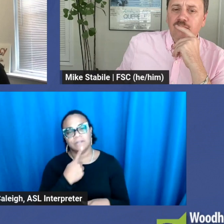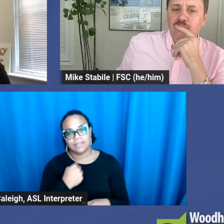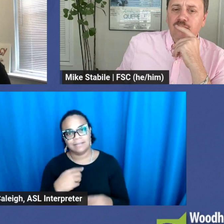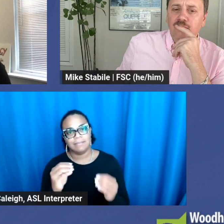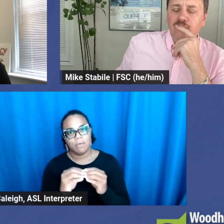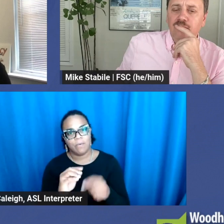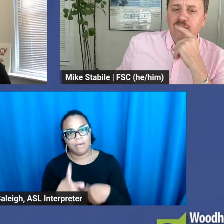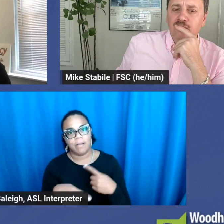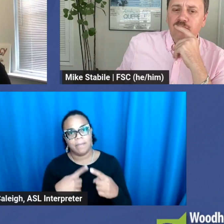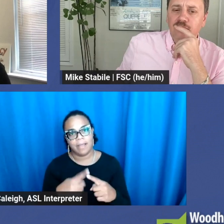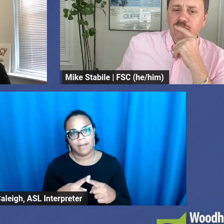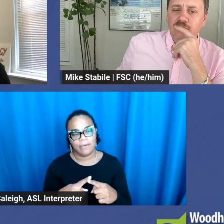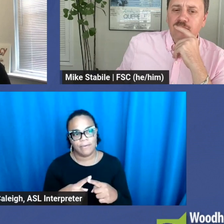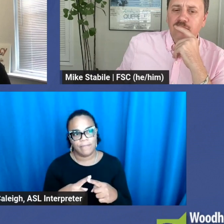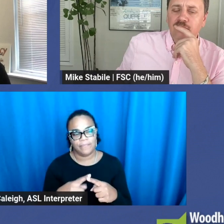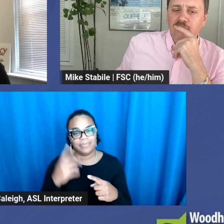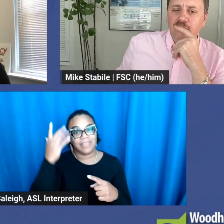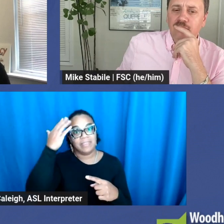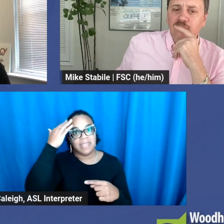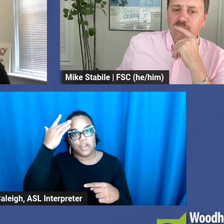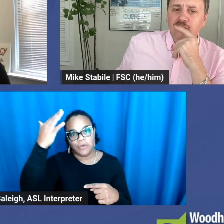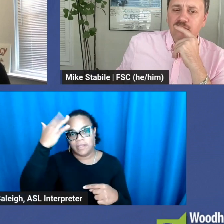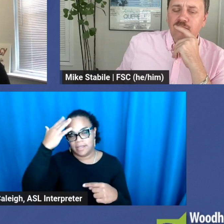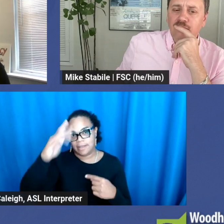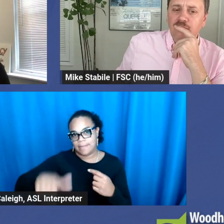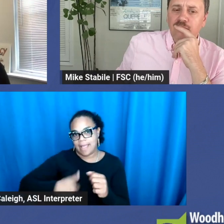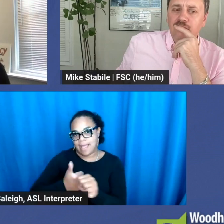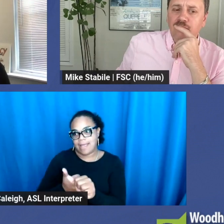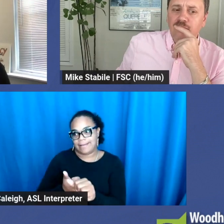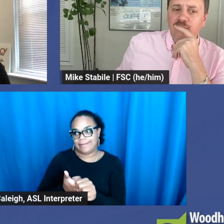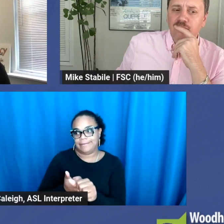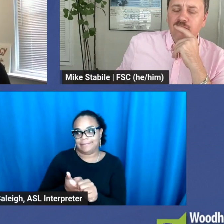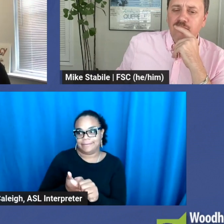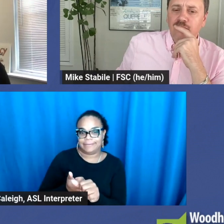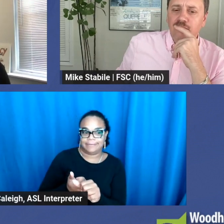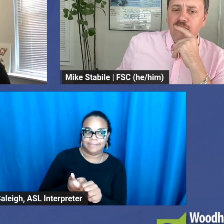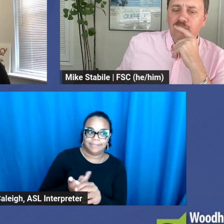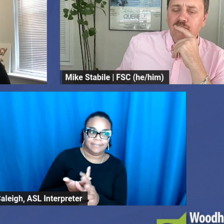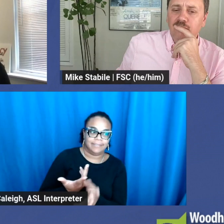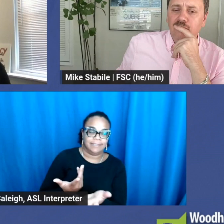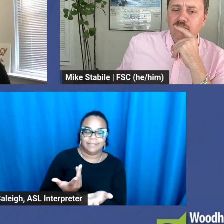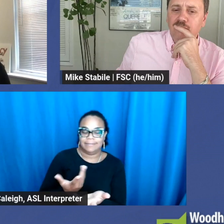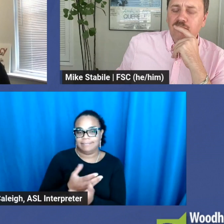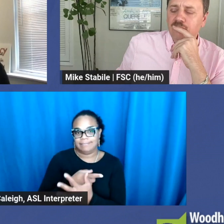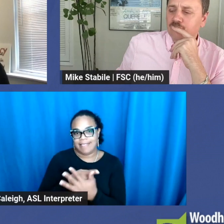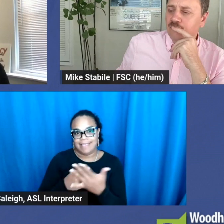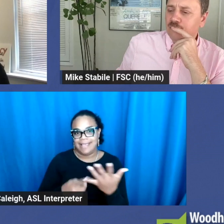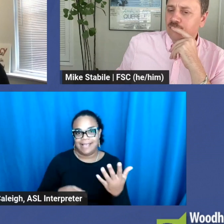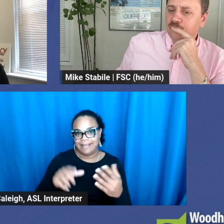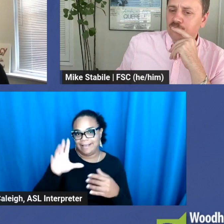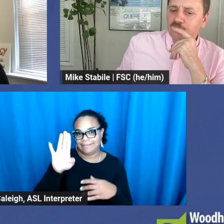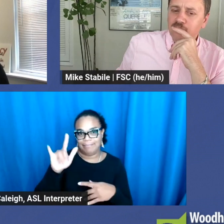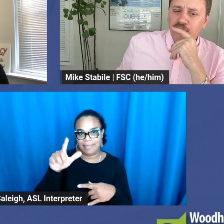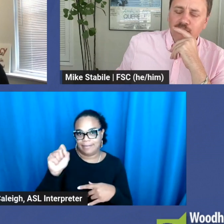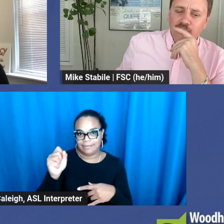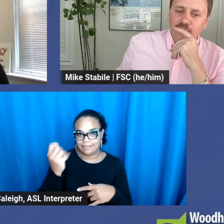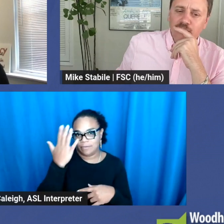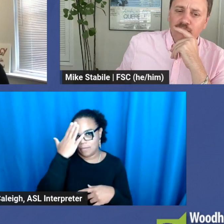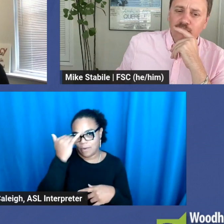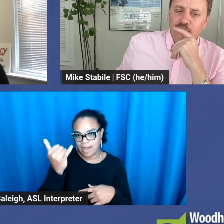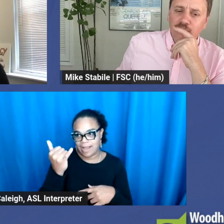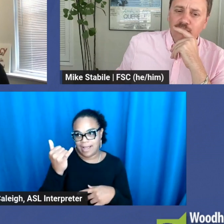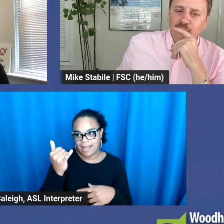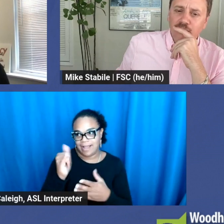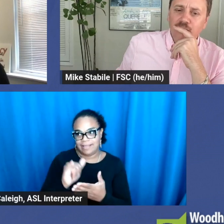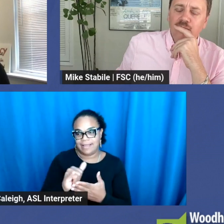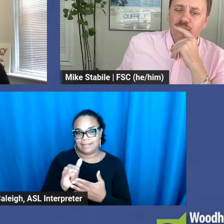about the theory, I guess, behind some of these bills and why it's so problematic. Does that